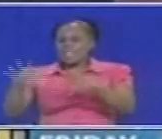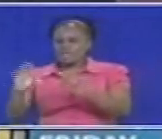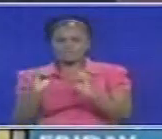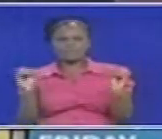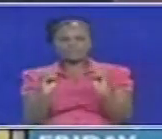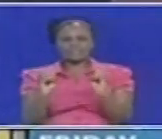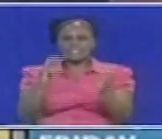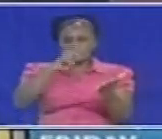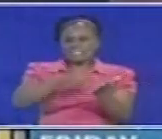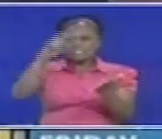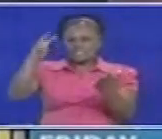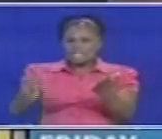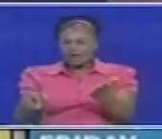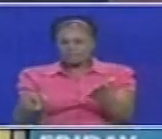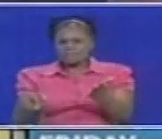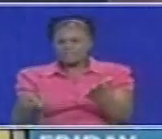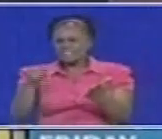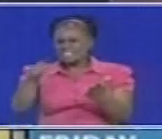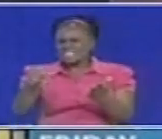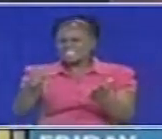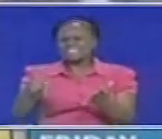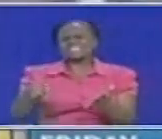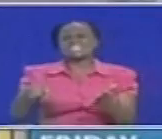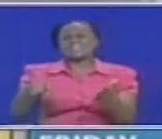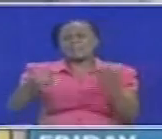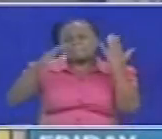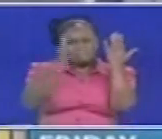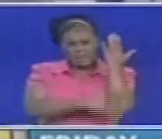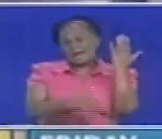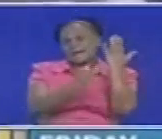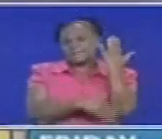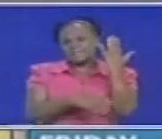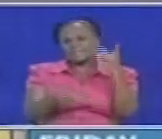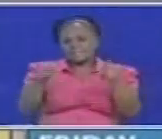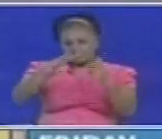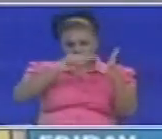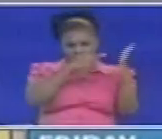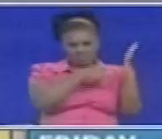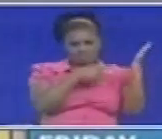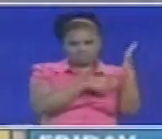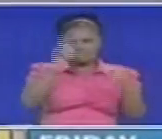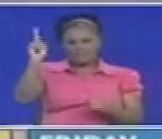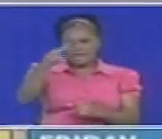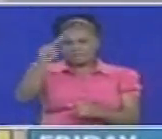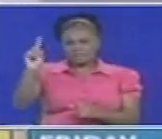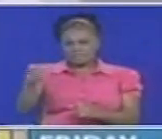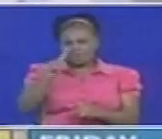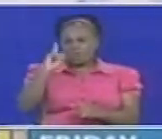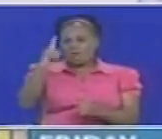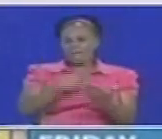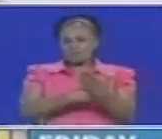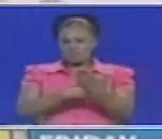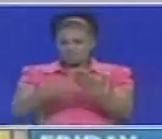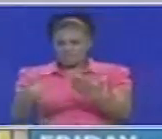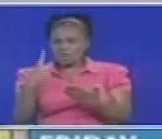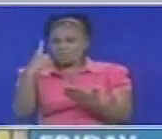then jump into Diani is ridiculous to say the least. Compounding the issue is the cancellation of a week scheduled by the